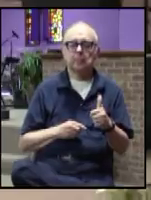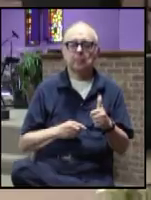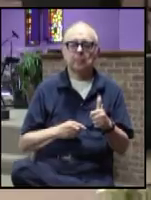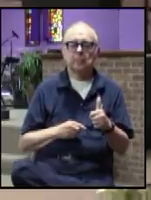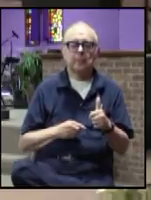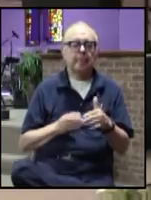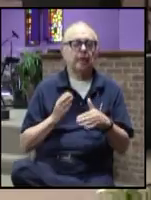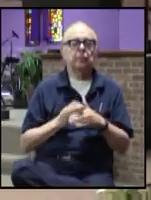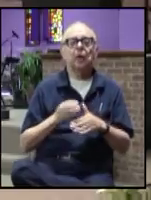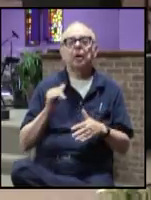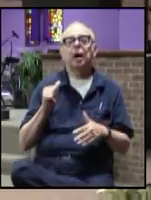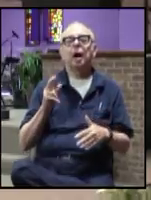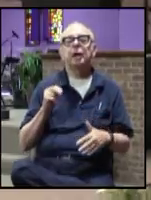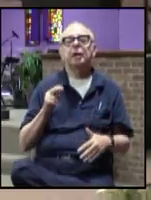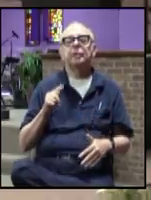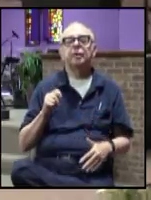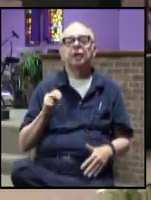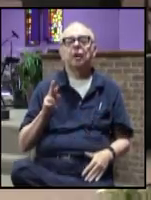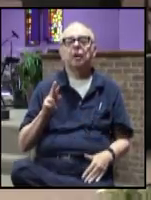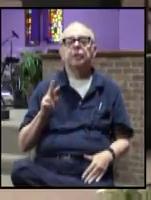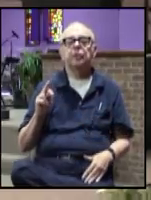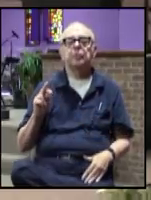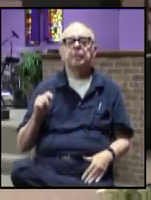it's called interruptions.